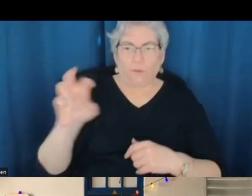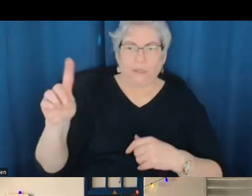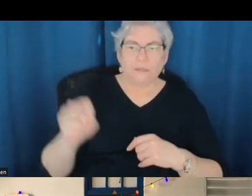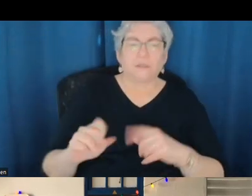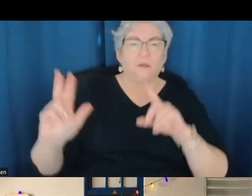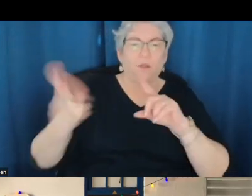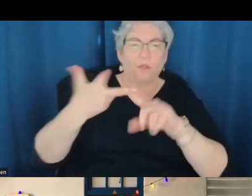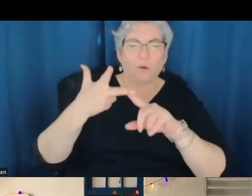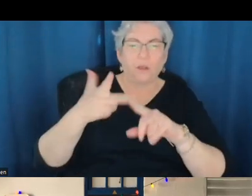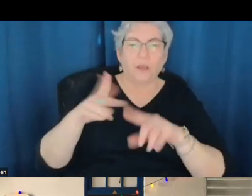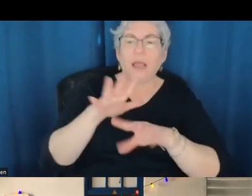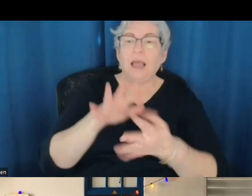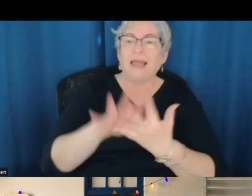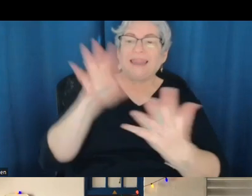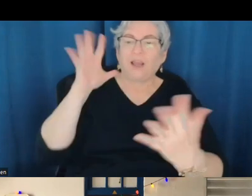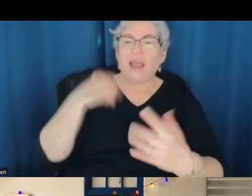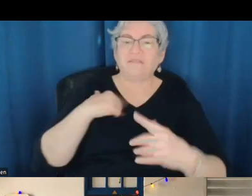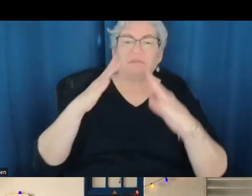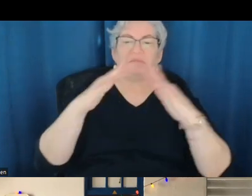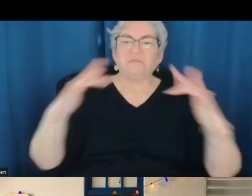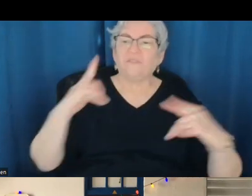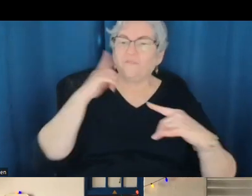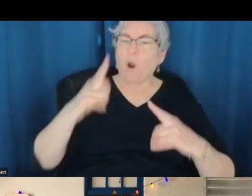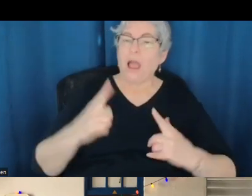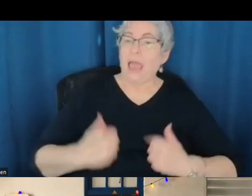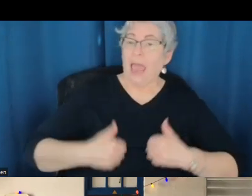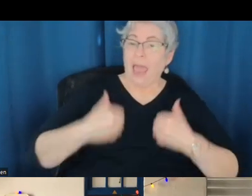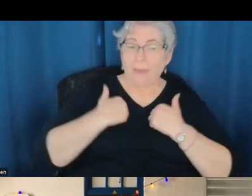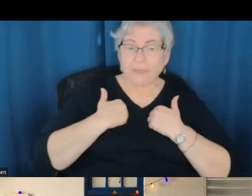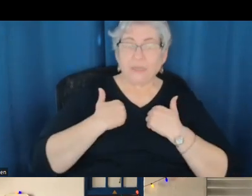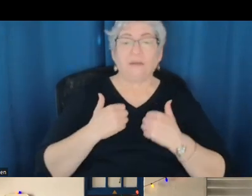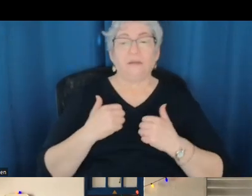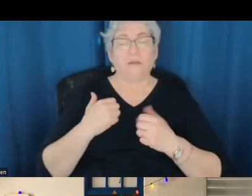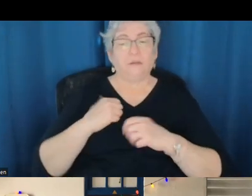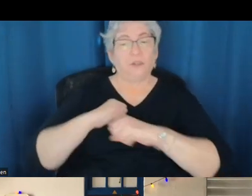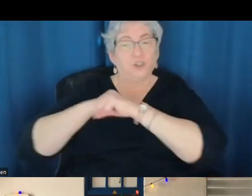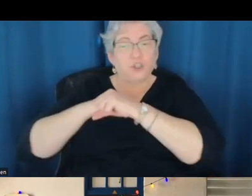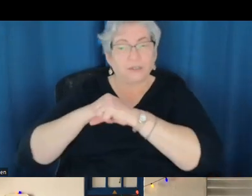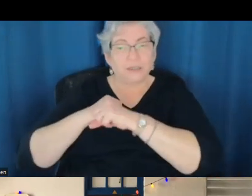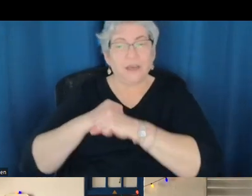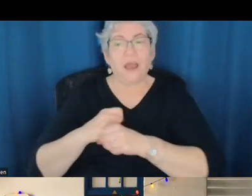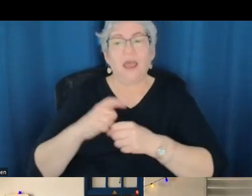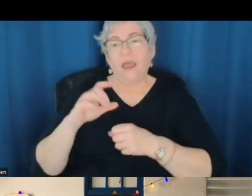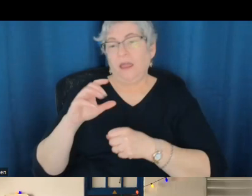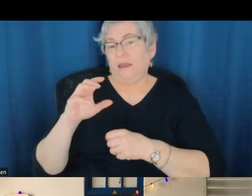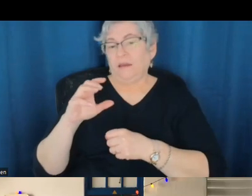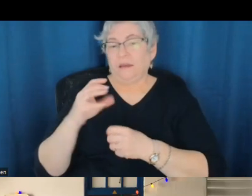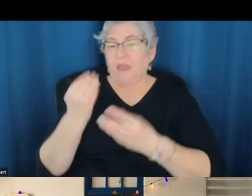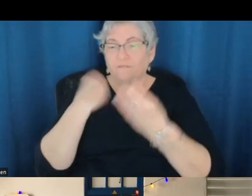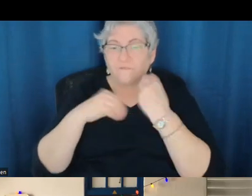Third, layering offers diverse habitat, shelter, and forage to wildlife, attracting more species to your